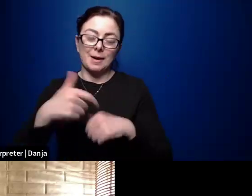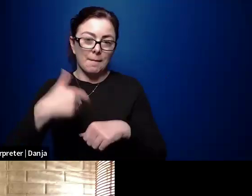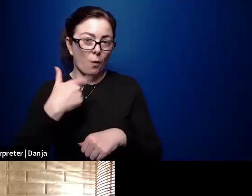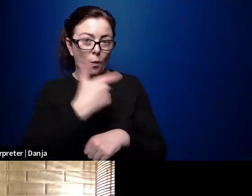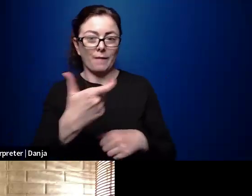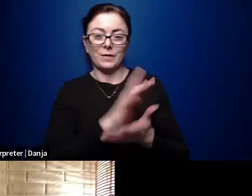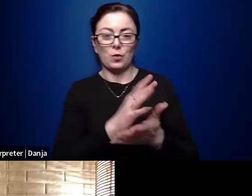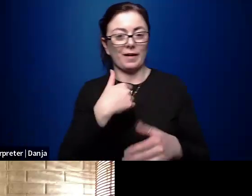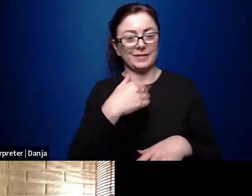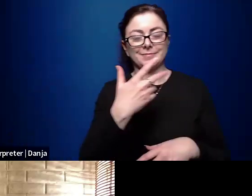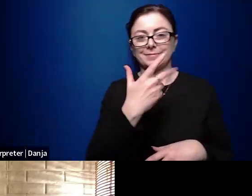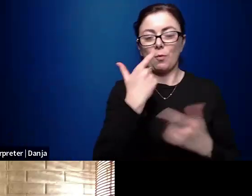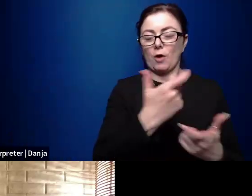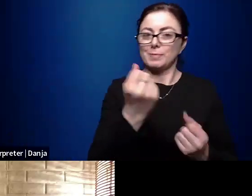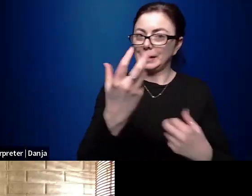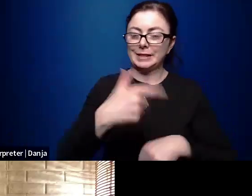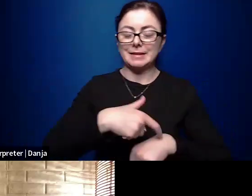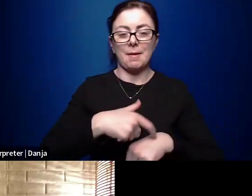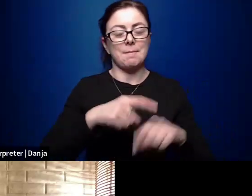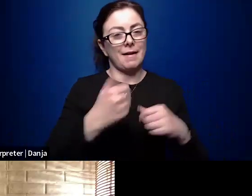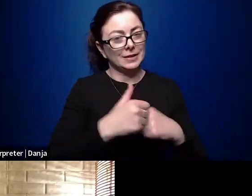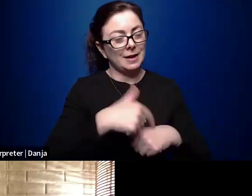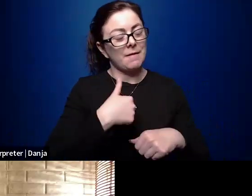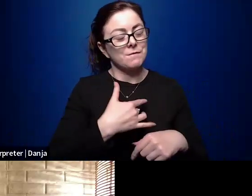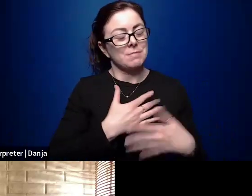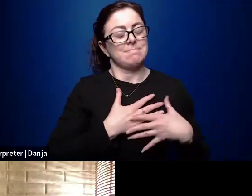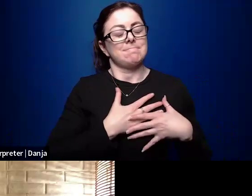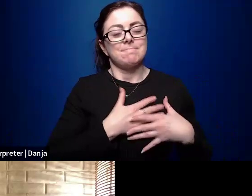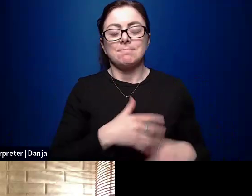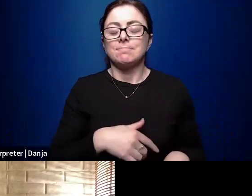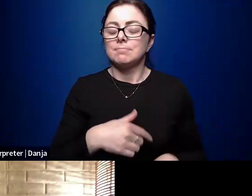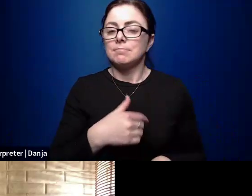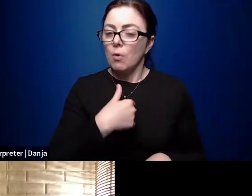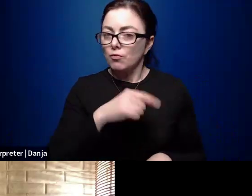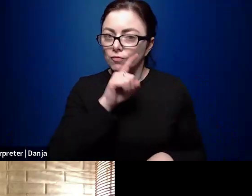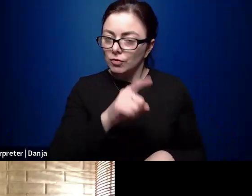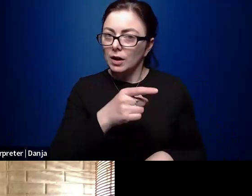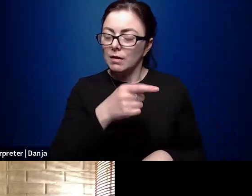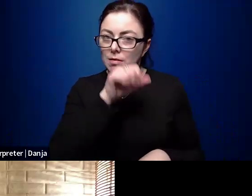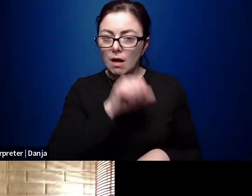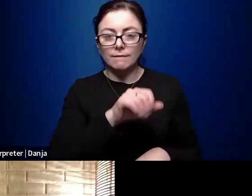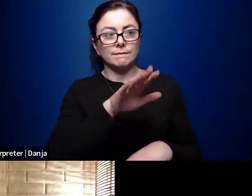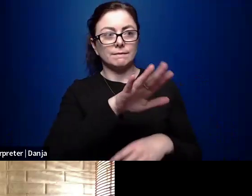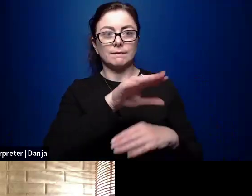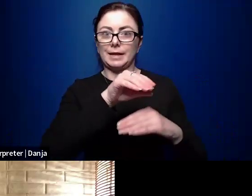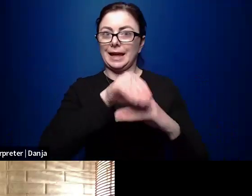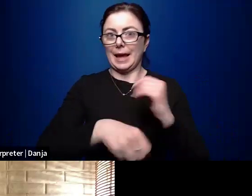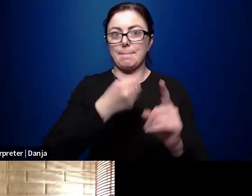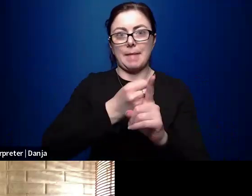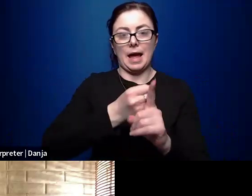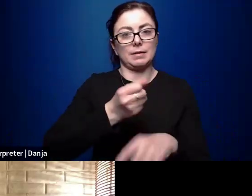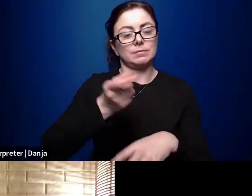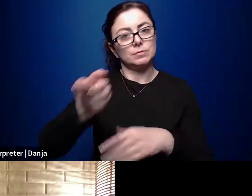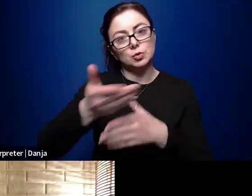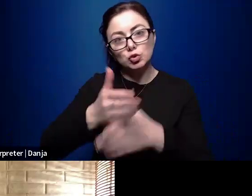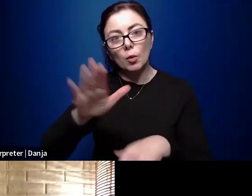it many, many times. But um, I just love the impact of you sharing your voice and